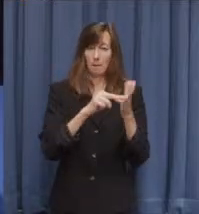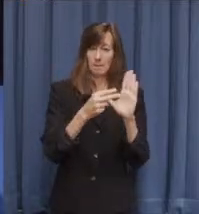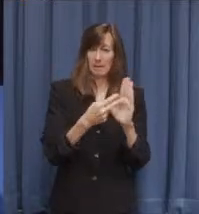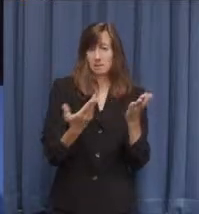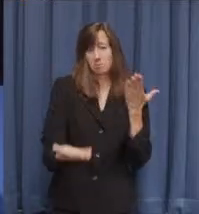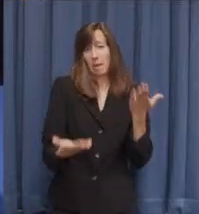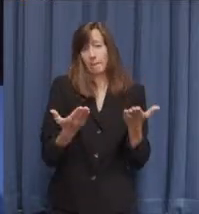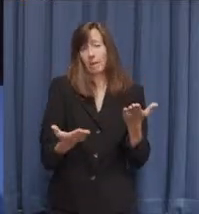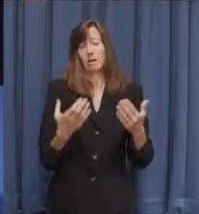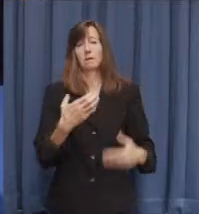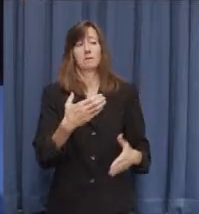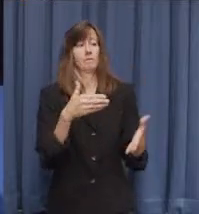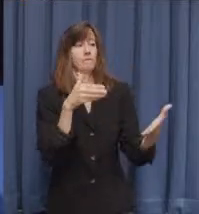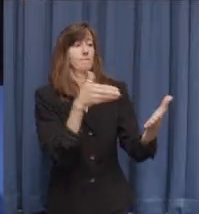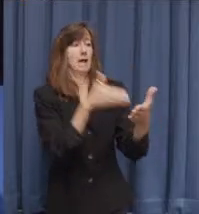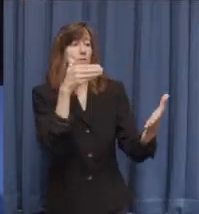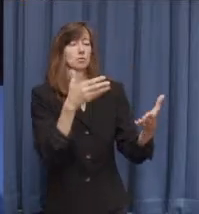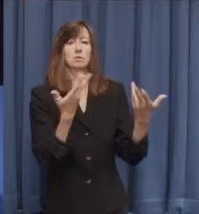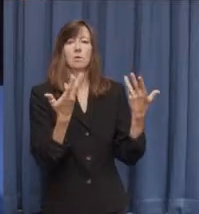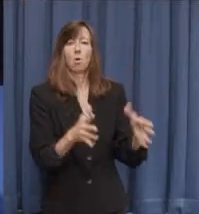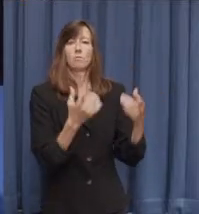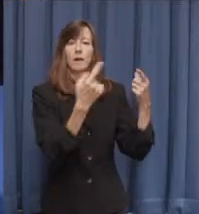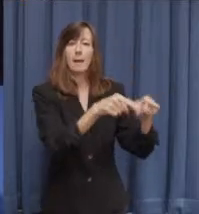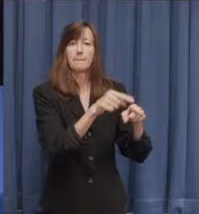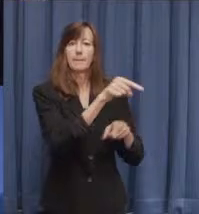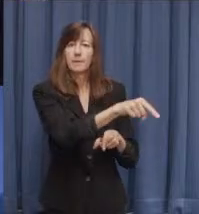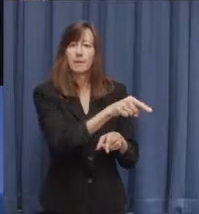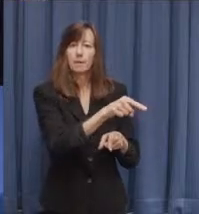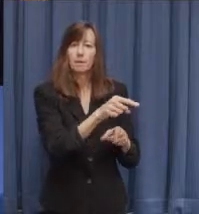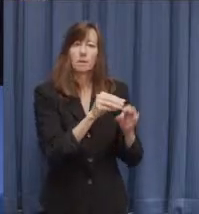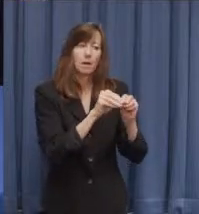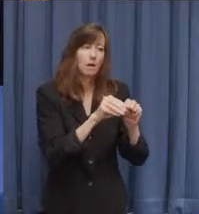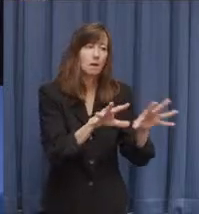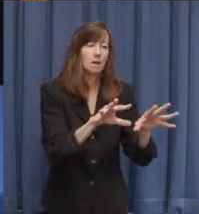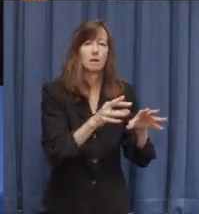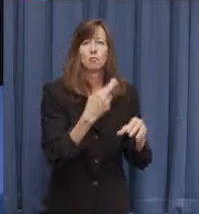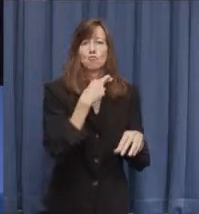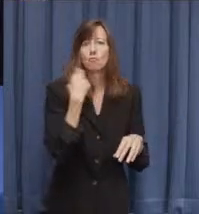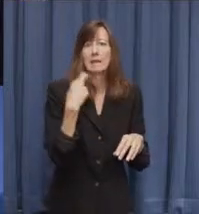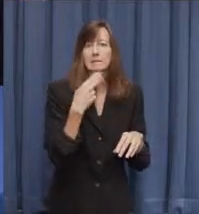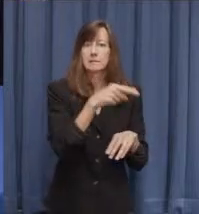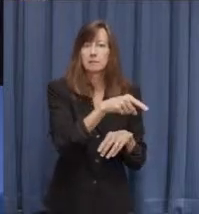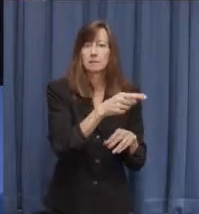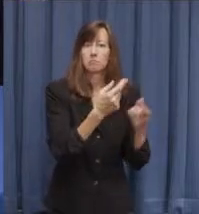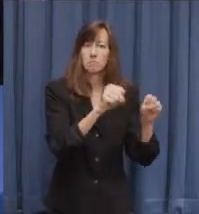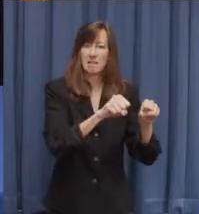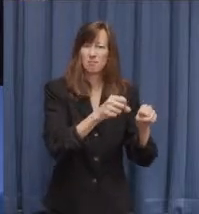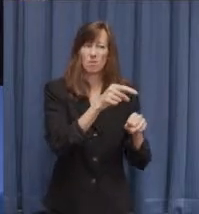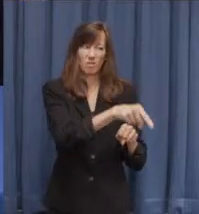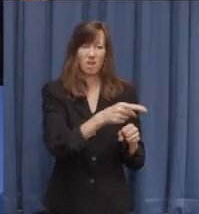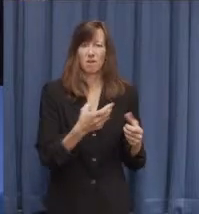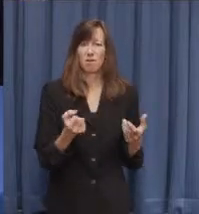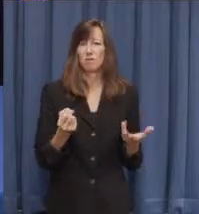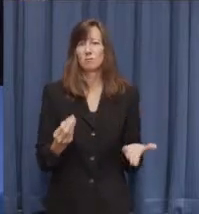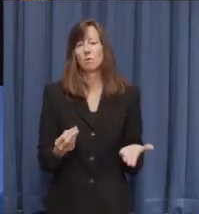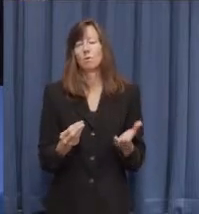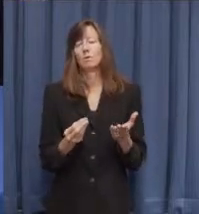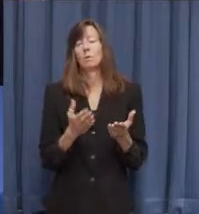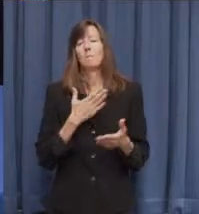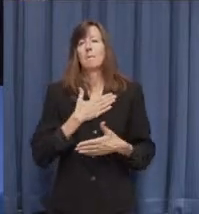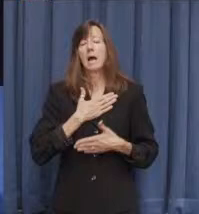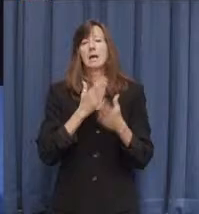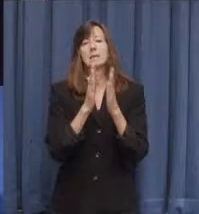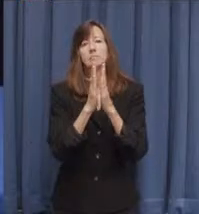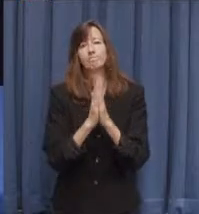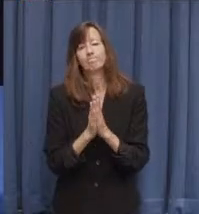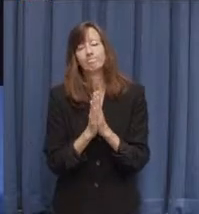and potentially created risk. So really my request and my plea to each of you and to those that you know and you